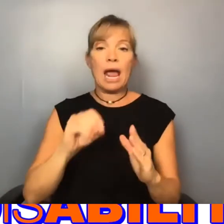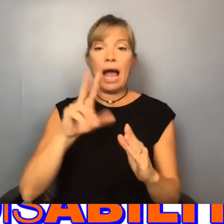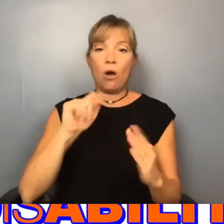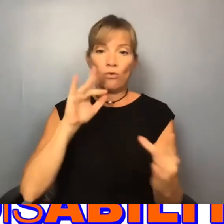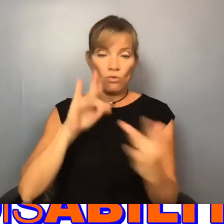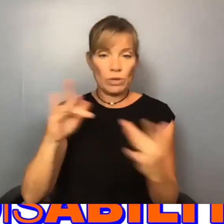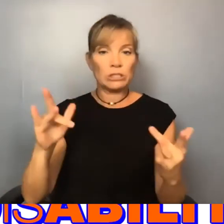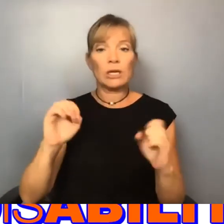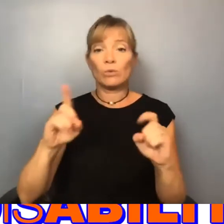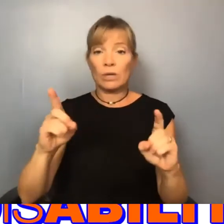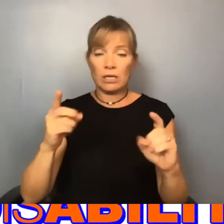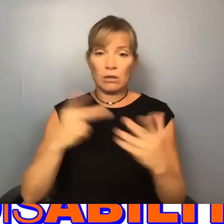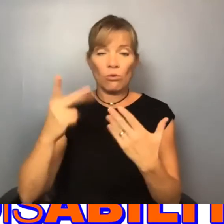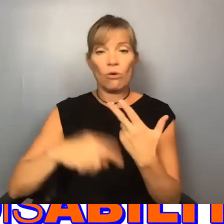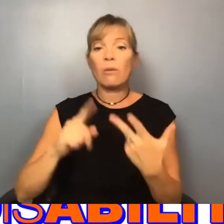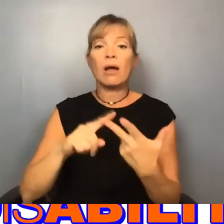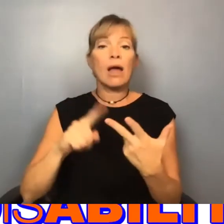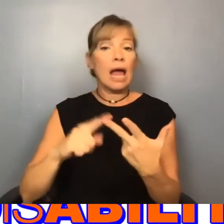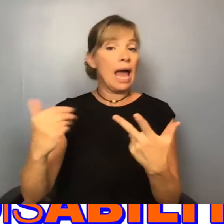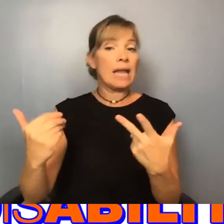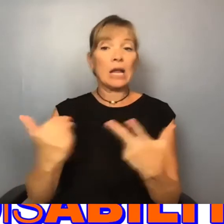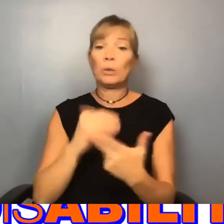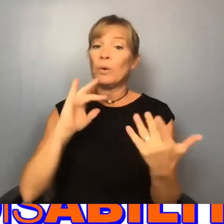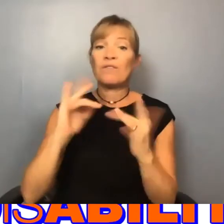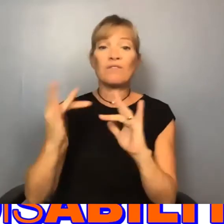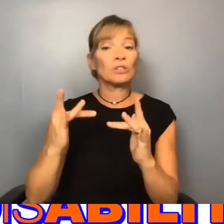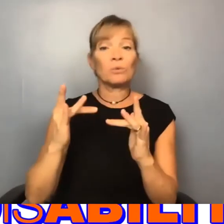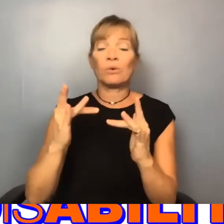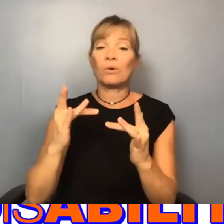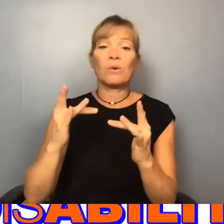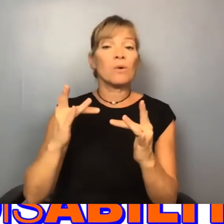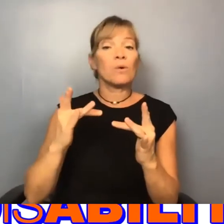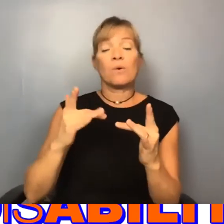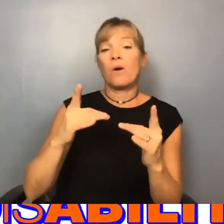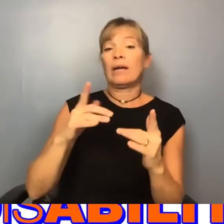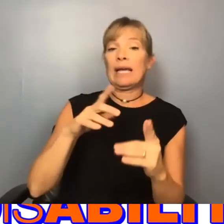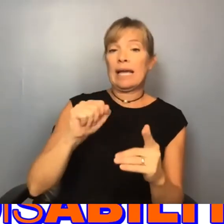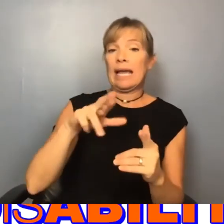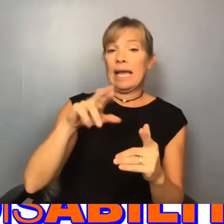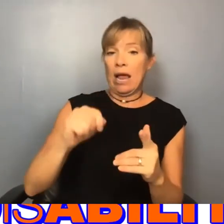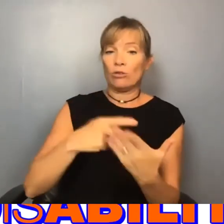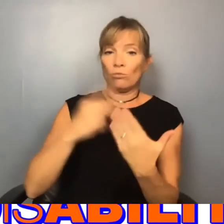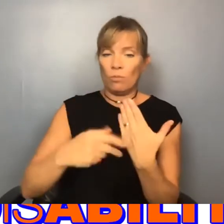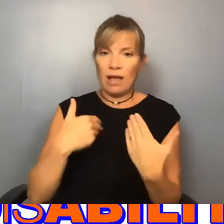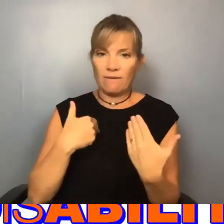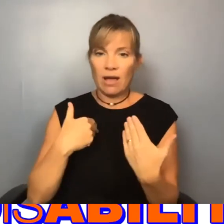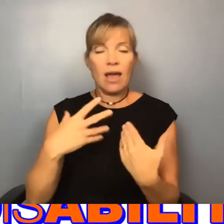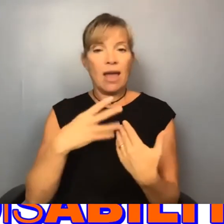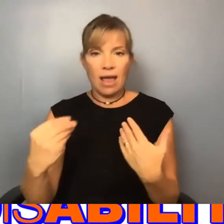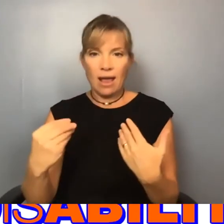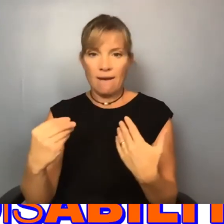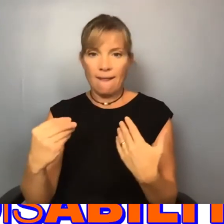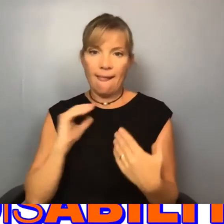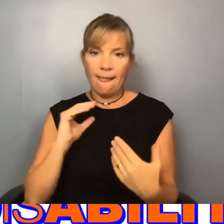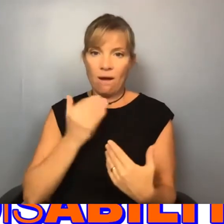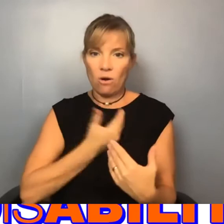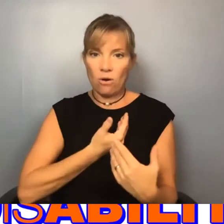Program, and our new virtual Quan Cares program that we have, and our